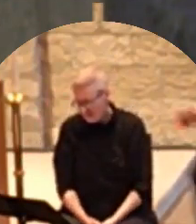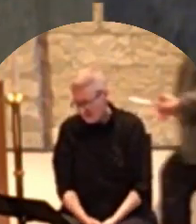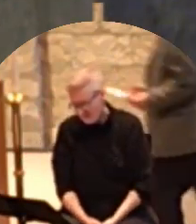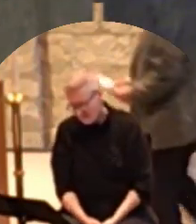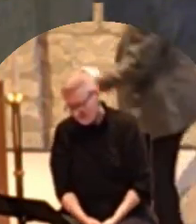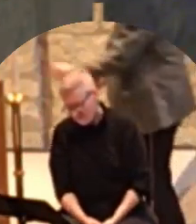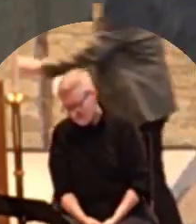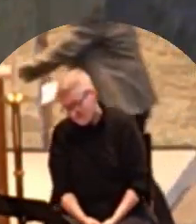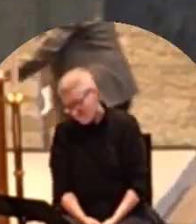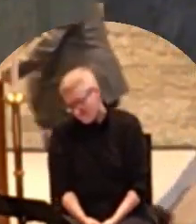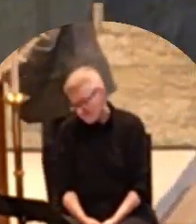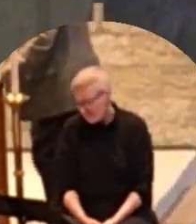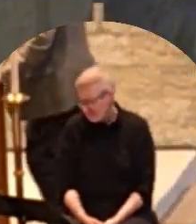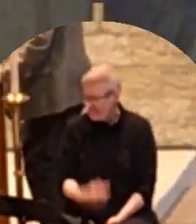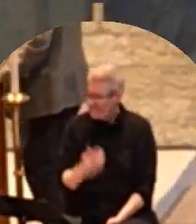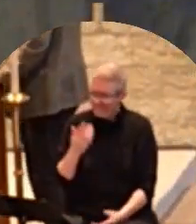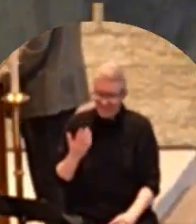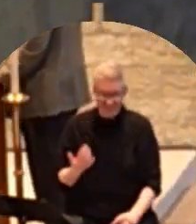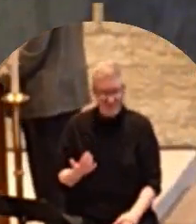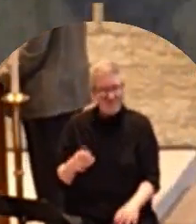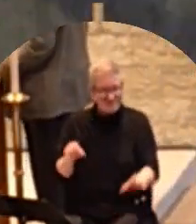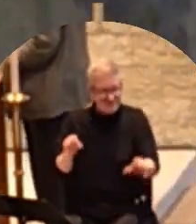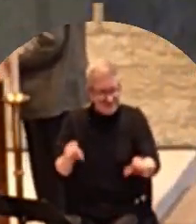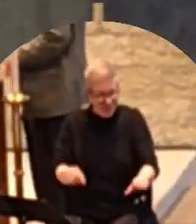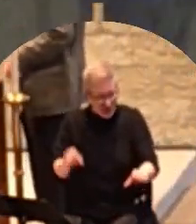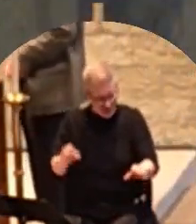This could be heaven here on earth.